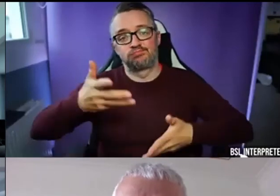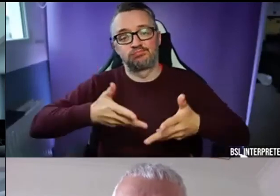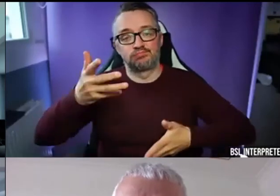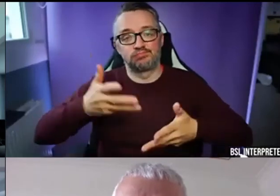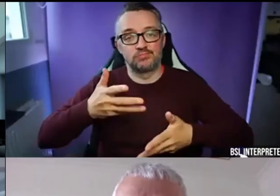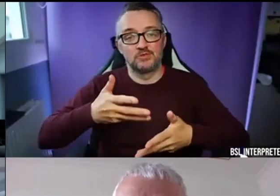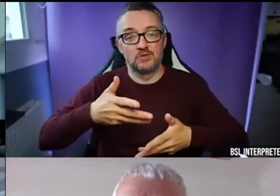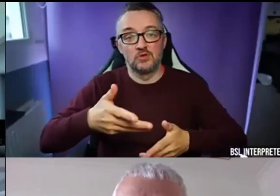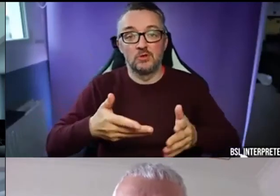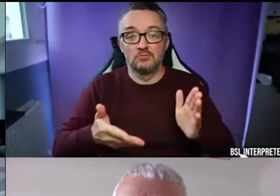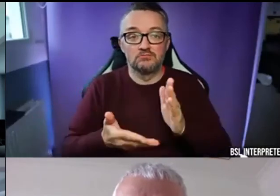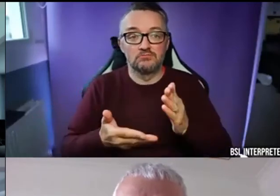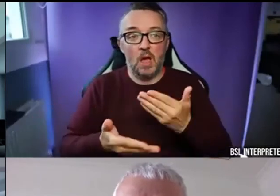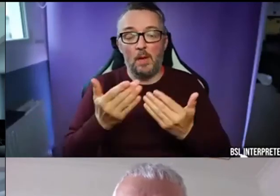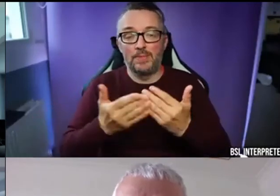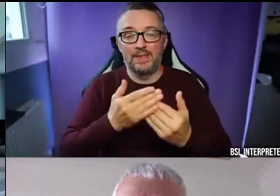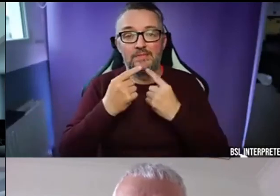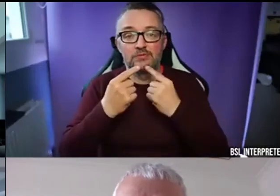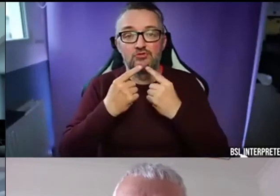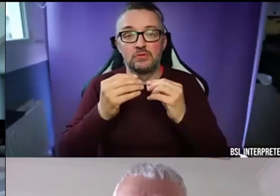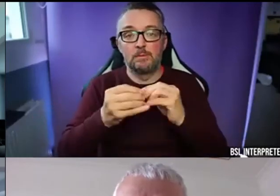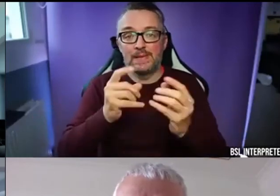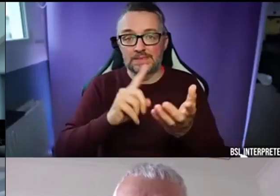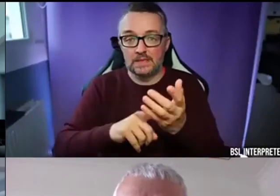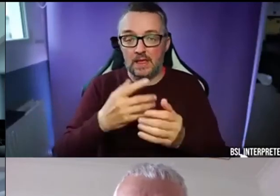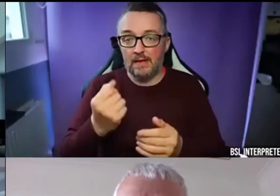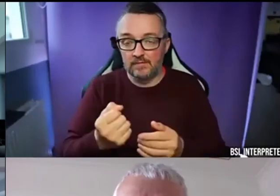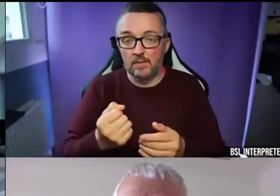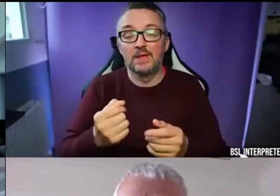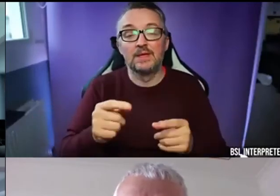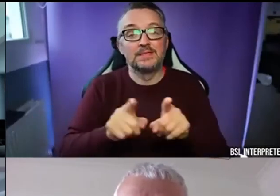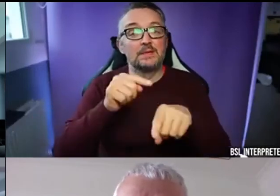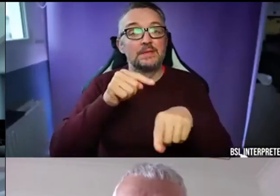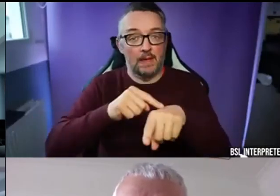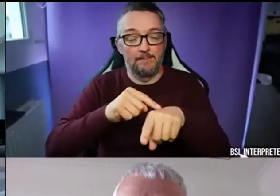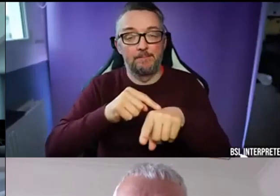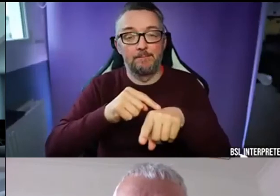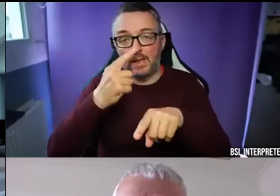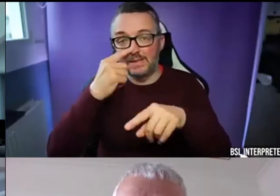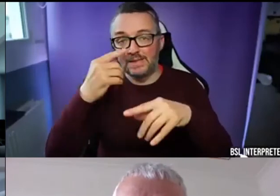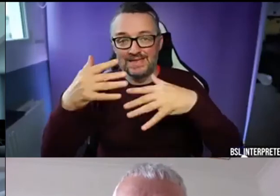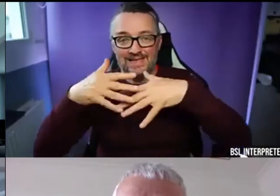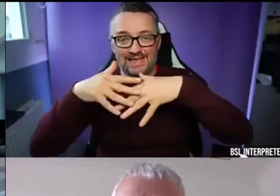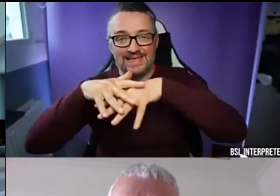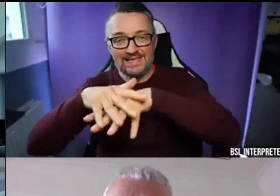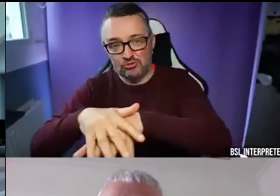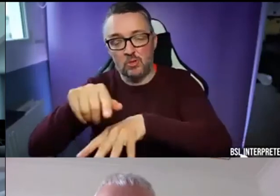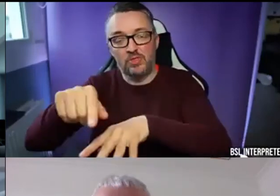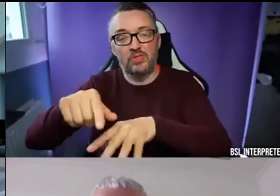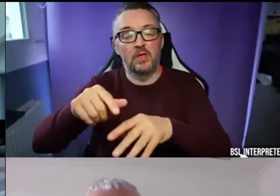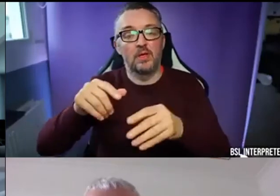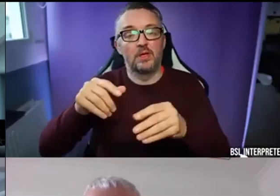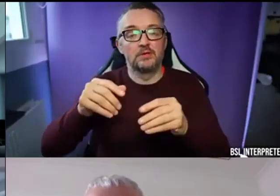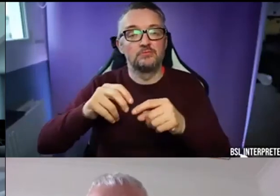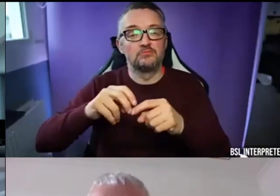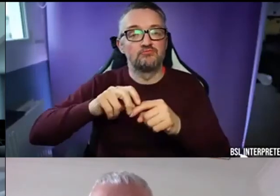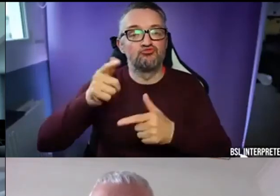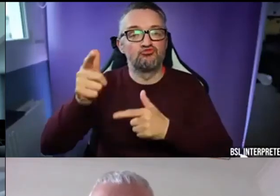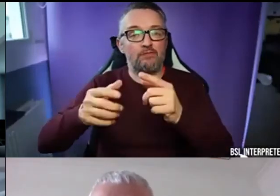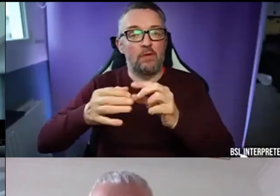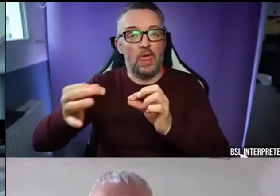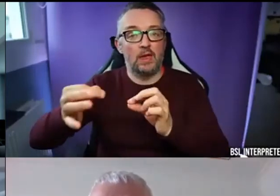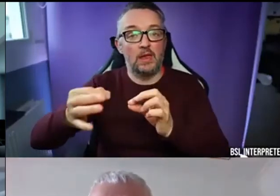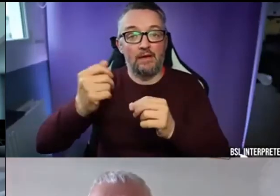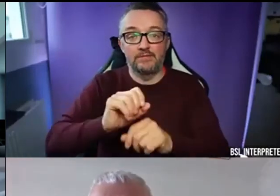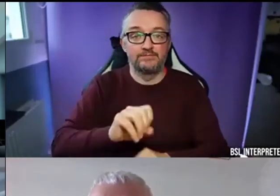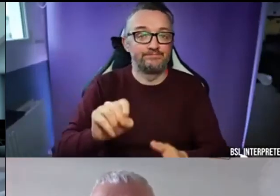up-to-date information in BSL, but also integration with the Traveline Scotland homepage and actually having BSL